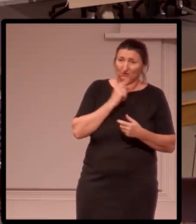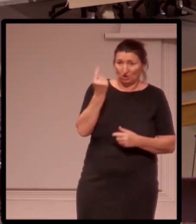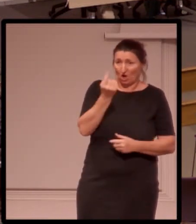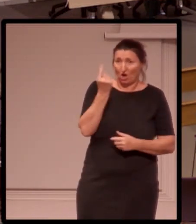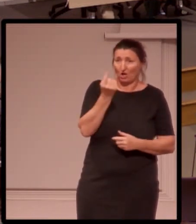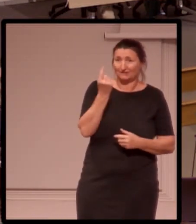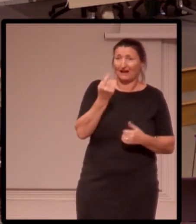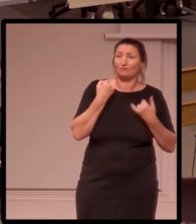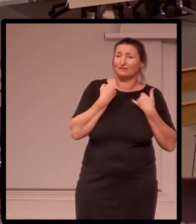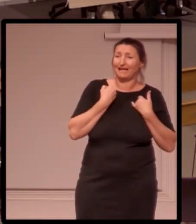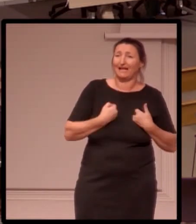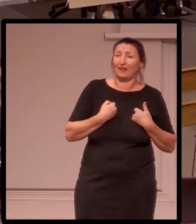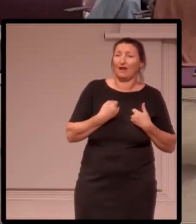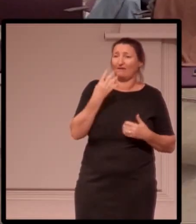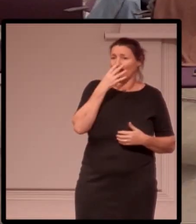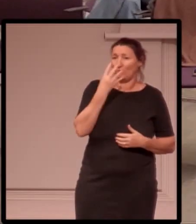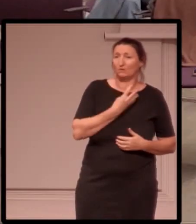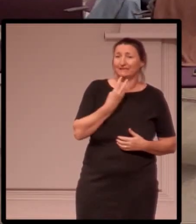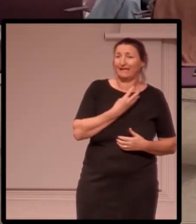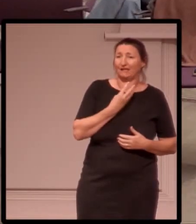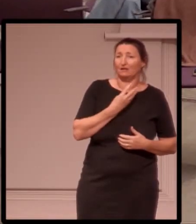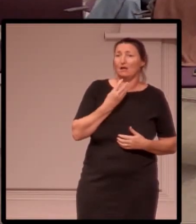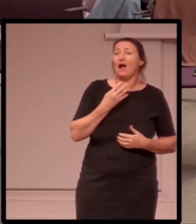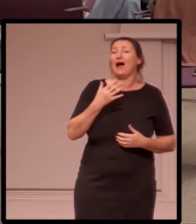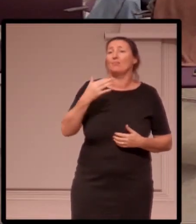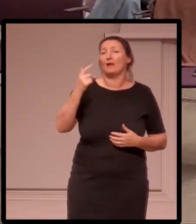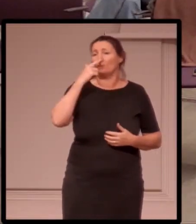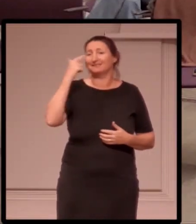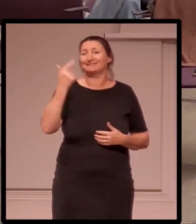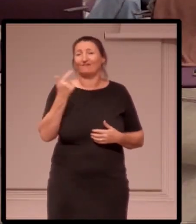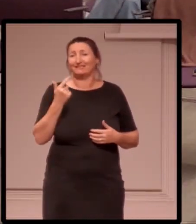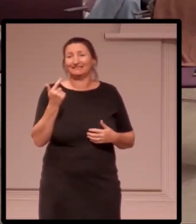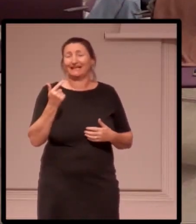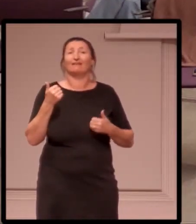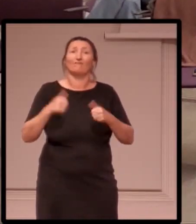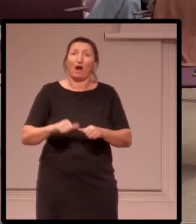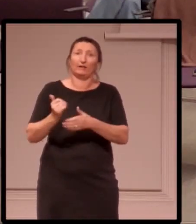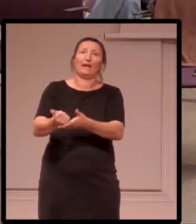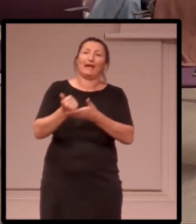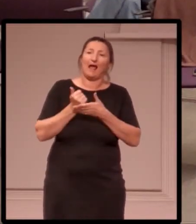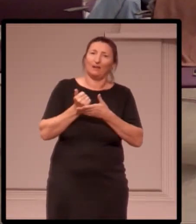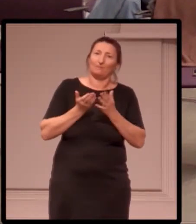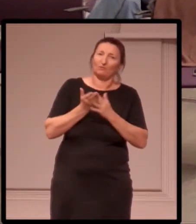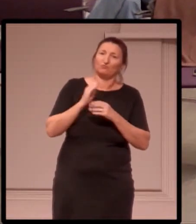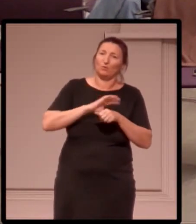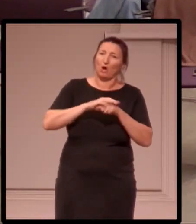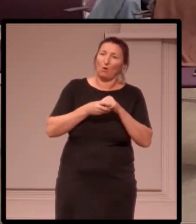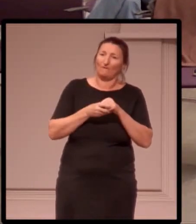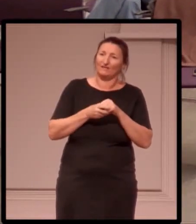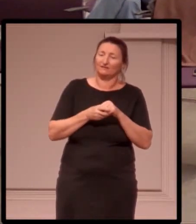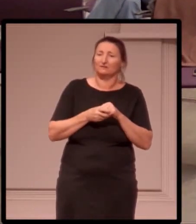I got ill at 14, but I didn't get any help until I was 17, and I was navigating it through COVID. And I'm under